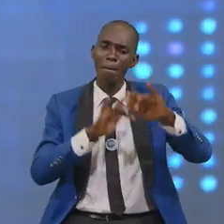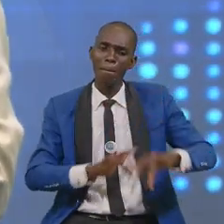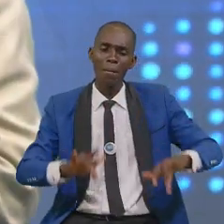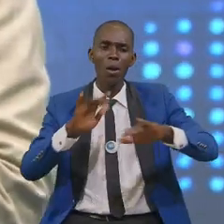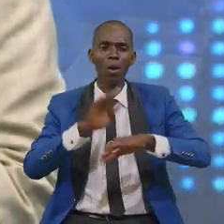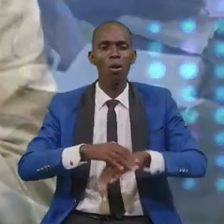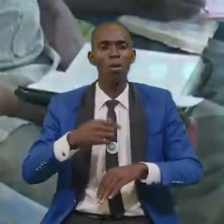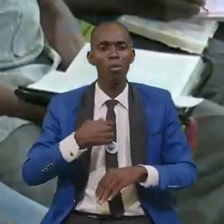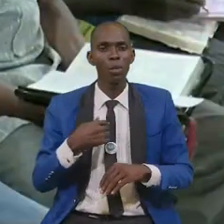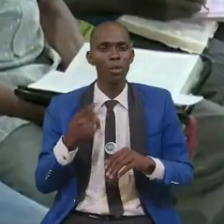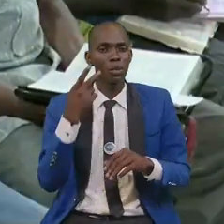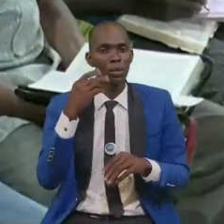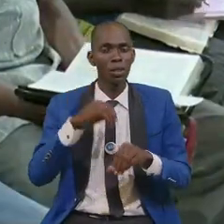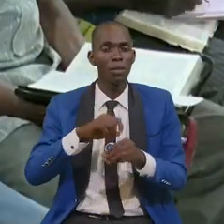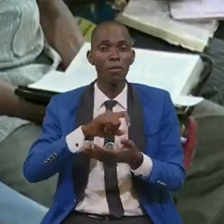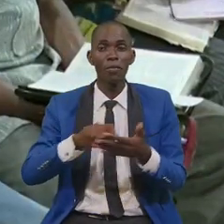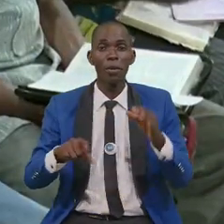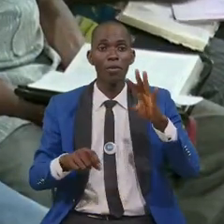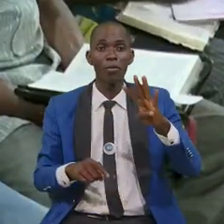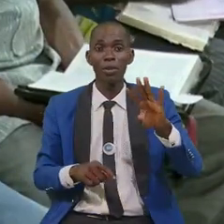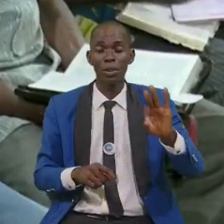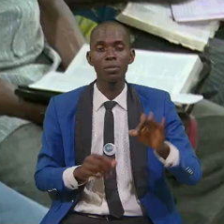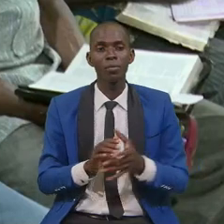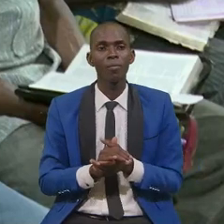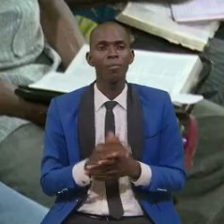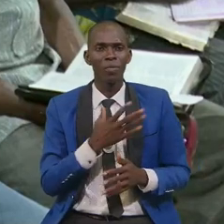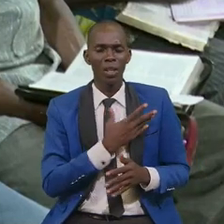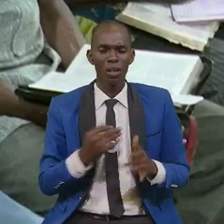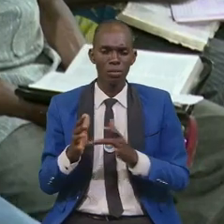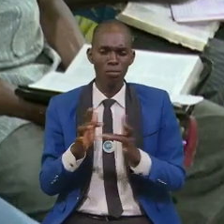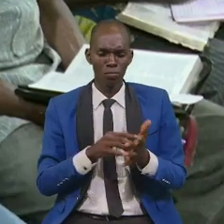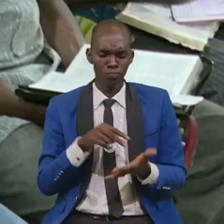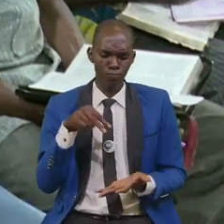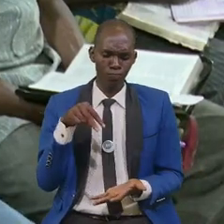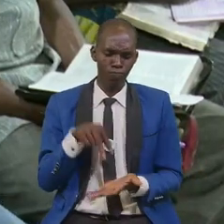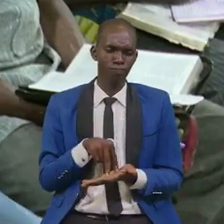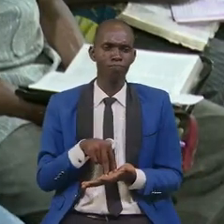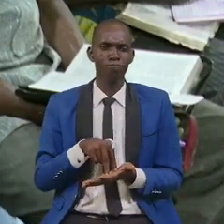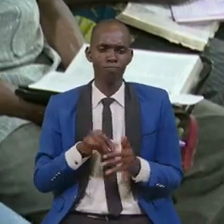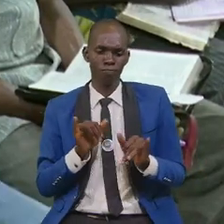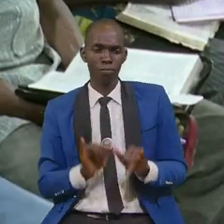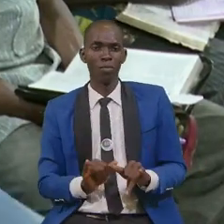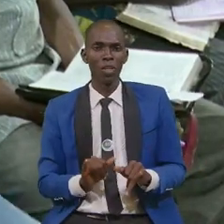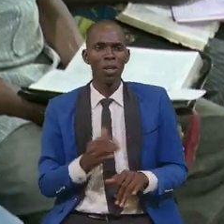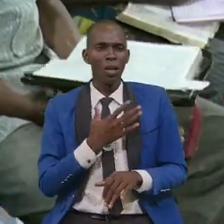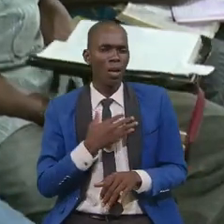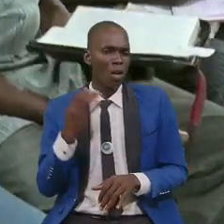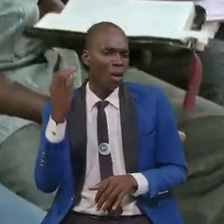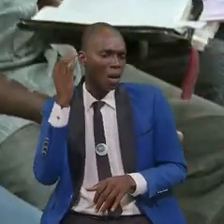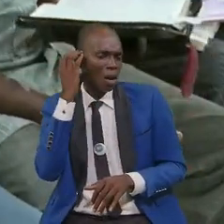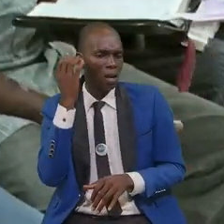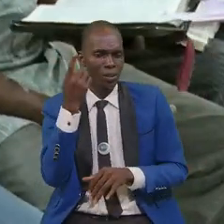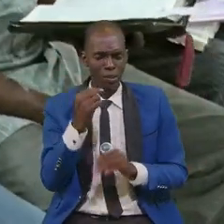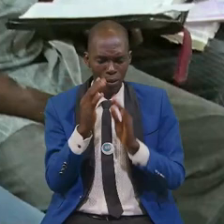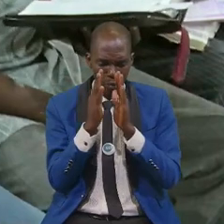verse 49. And Jesus stood still. He heard the prayer